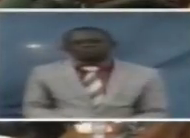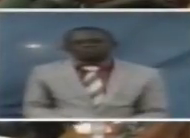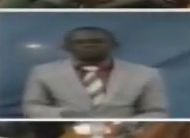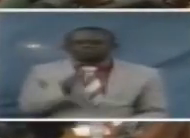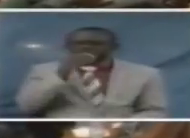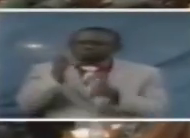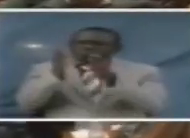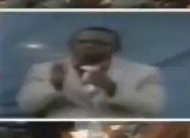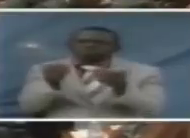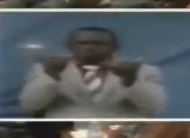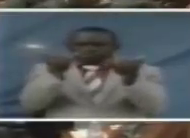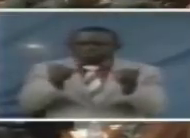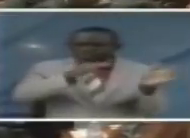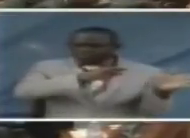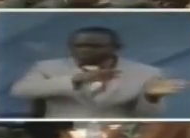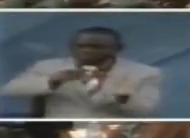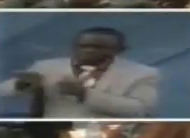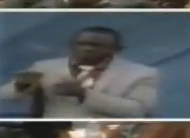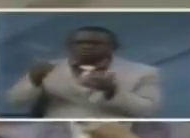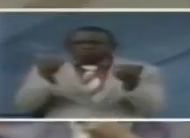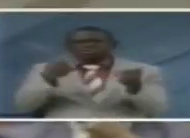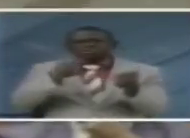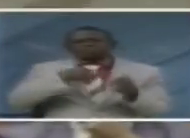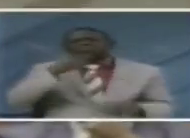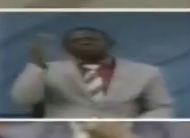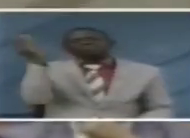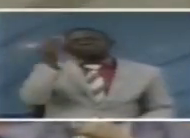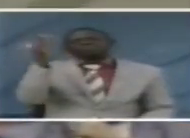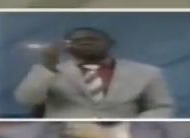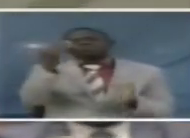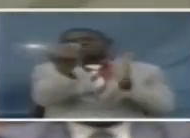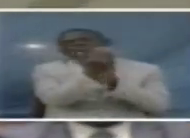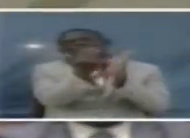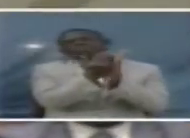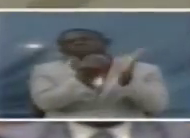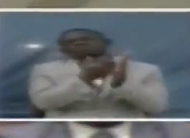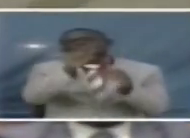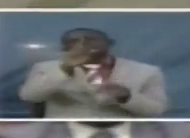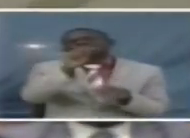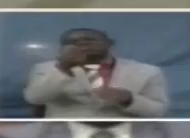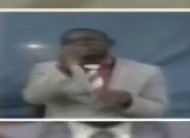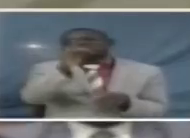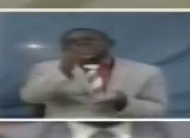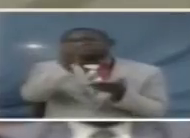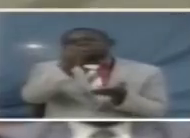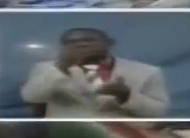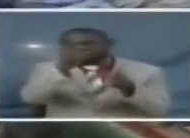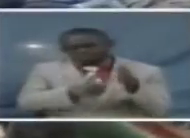the program. Mr. Speaker, Part 4, the 2018